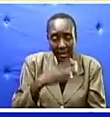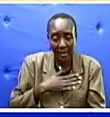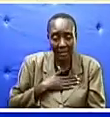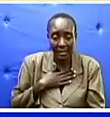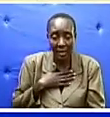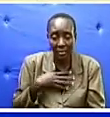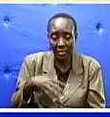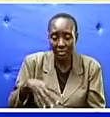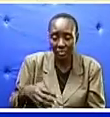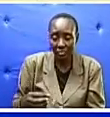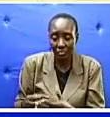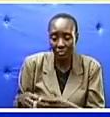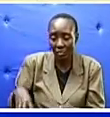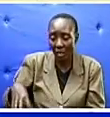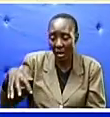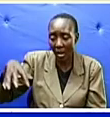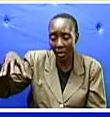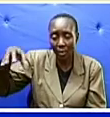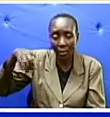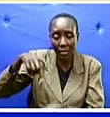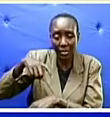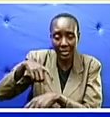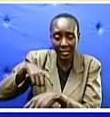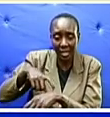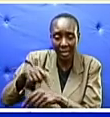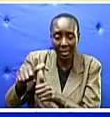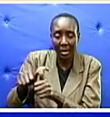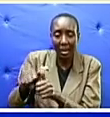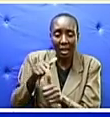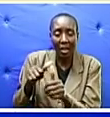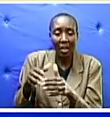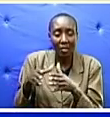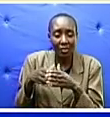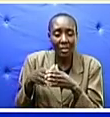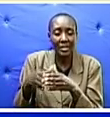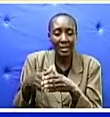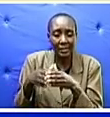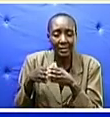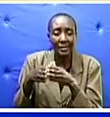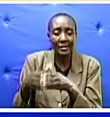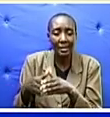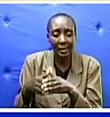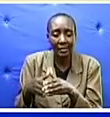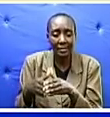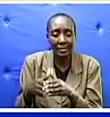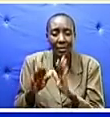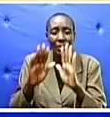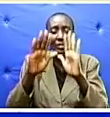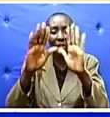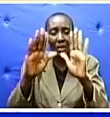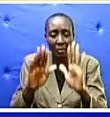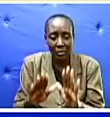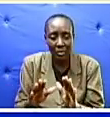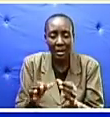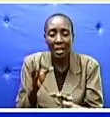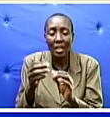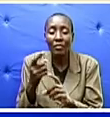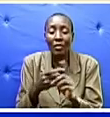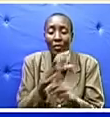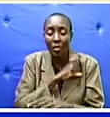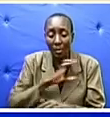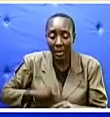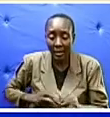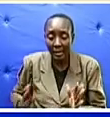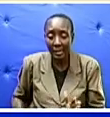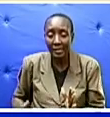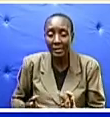grew up in a time where abstinence is what was preached the most. And if you are from a Christian family, even here we are